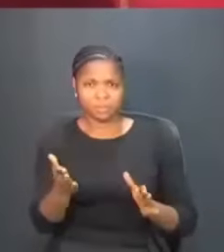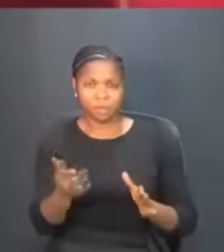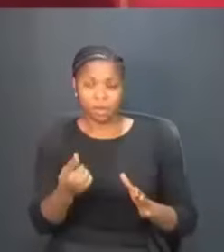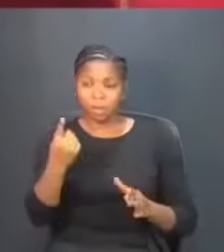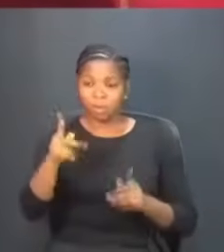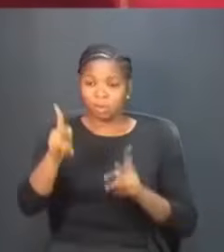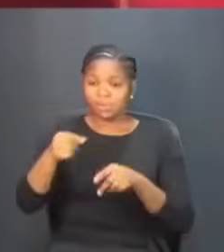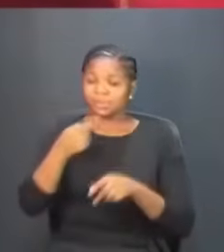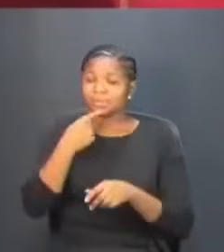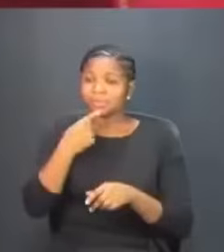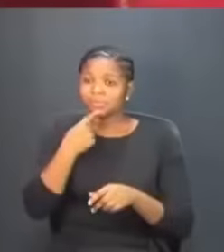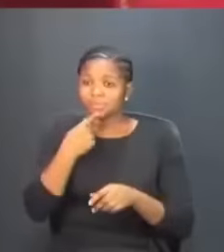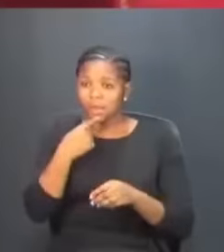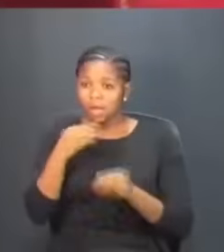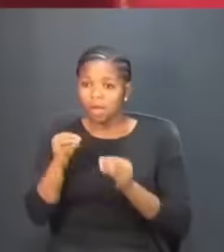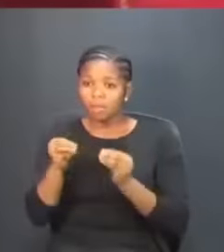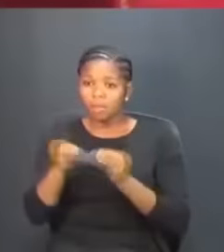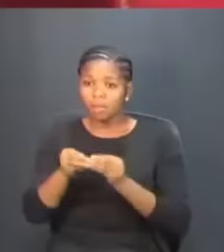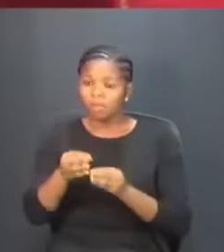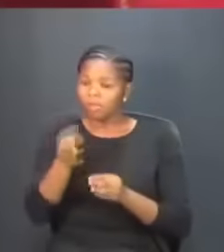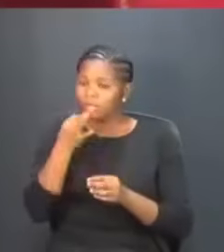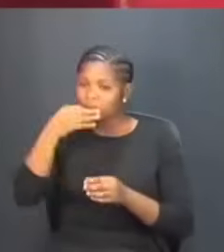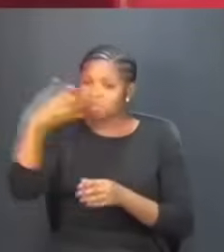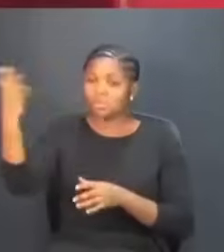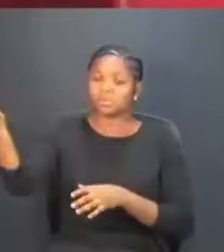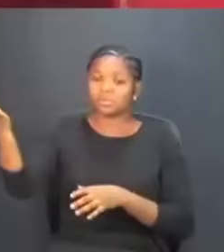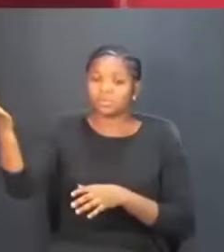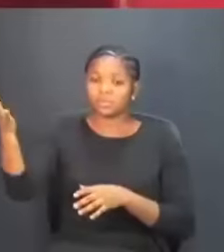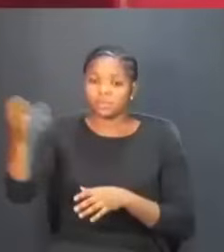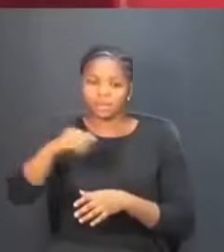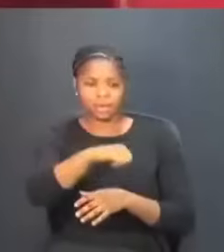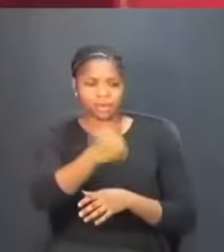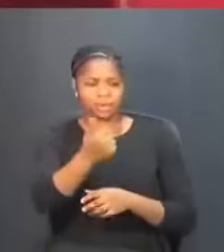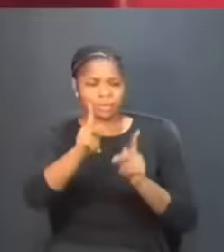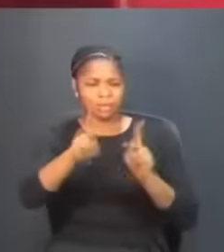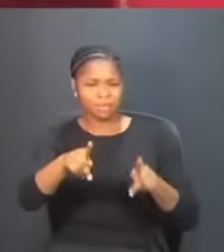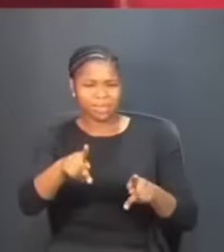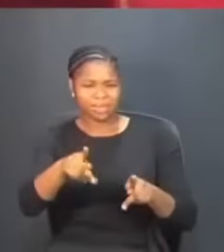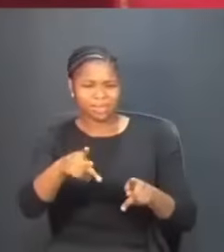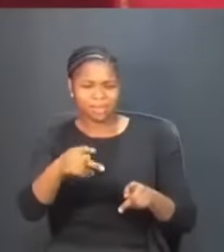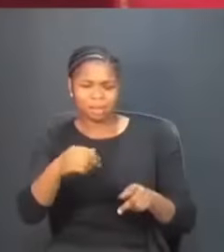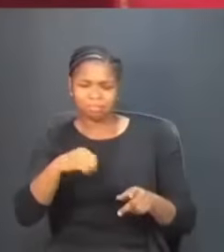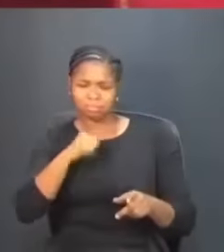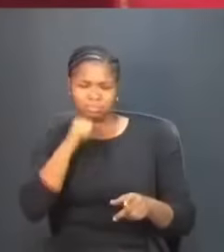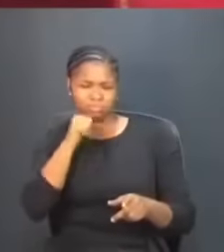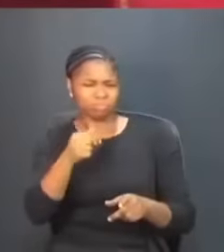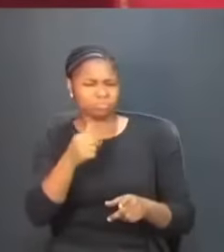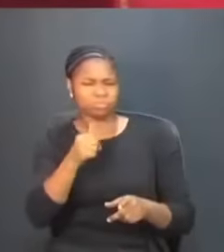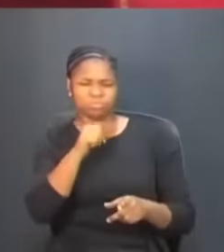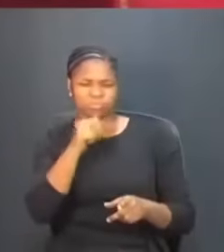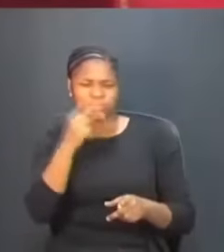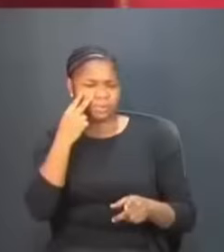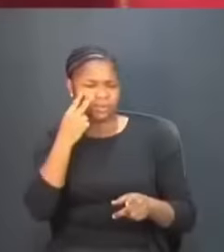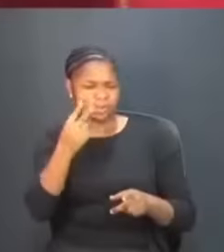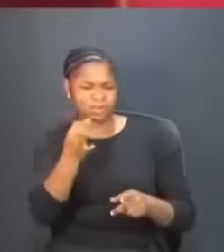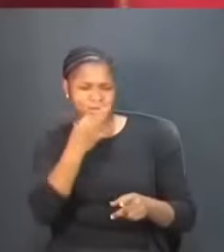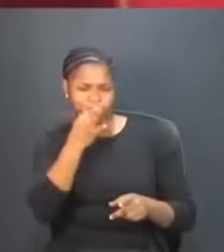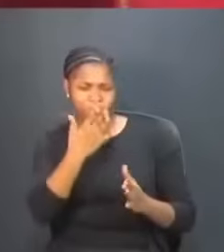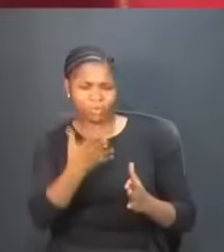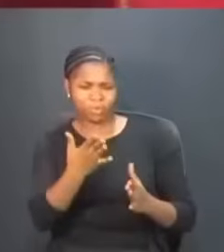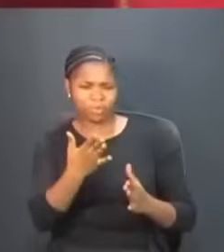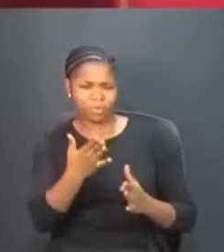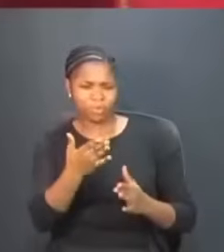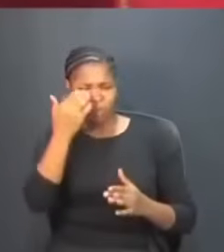will get up here and said, I haven't seen that. There is no food. There's food insecurity. Why can't you adopt a common